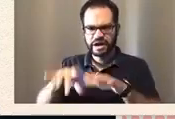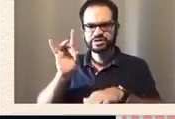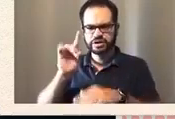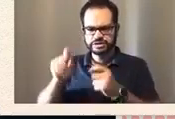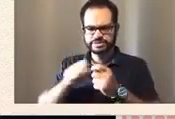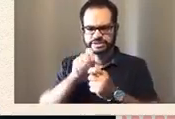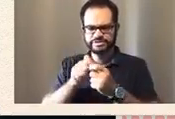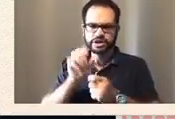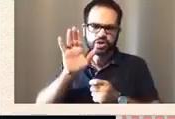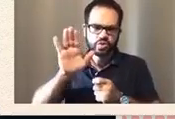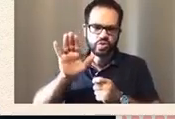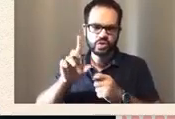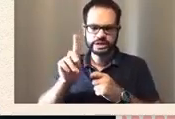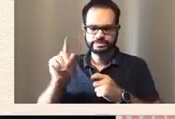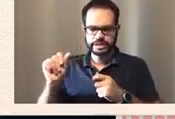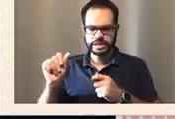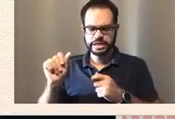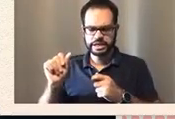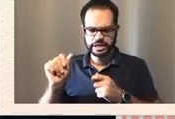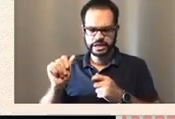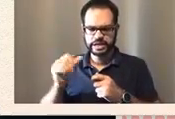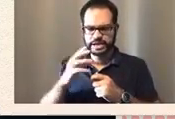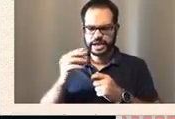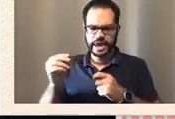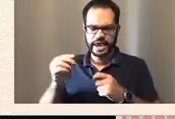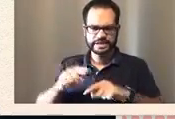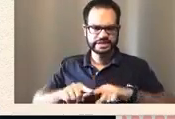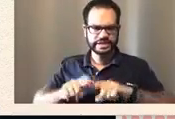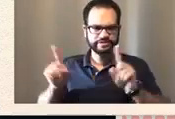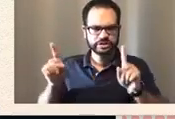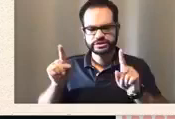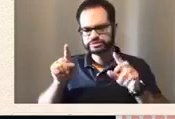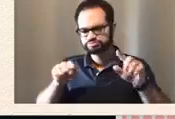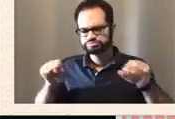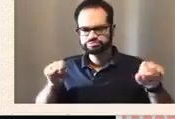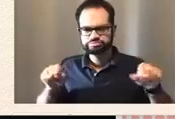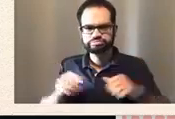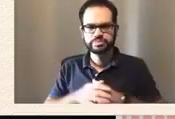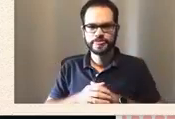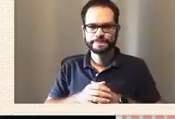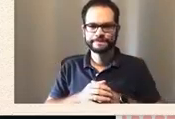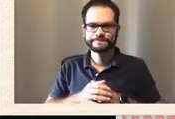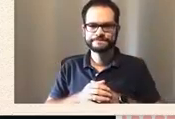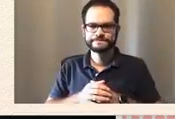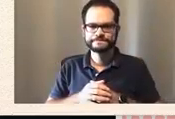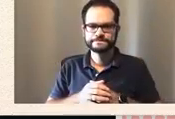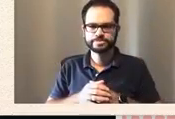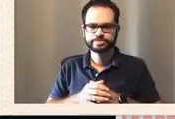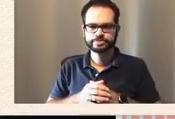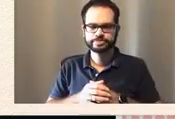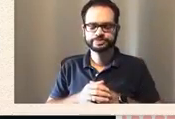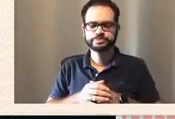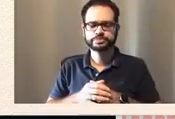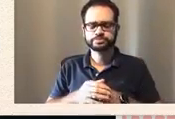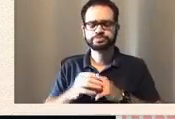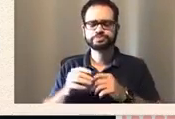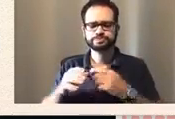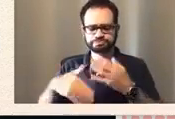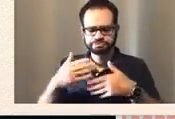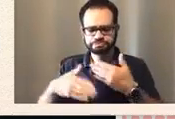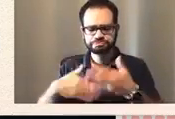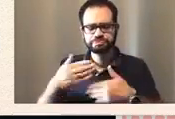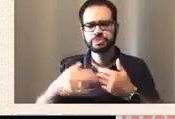disability and/or difference is. In addition, as Harry Potter grows and matures throughout the book series,